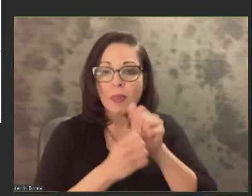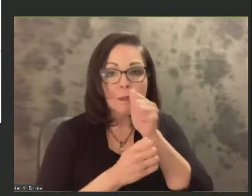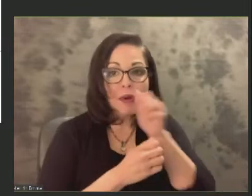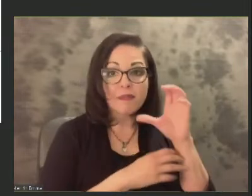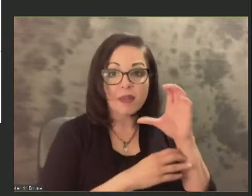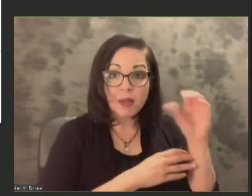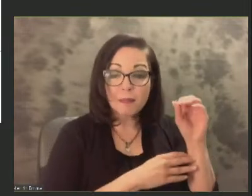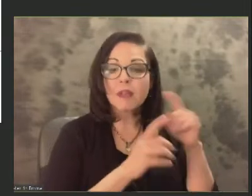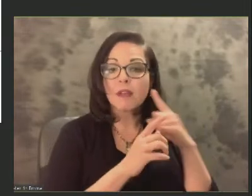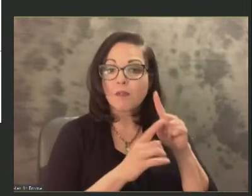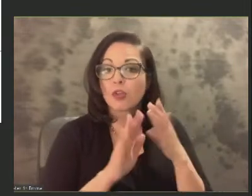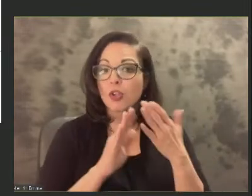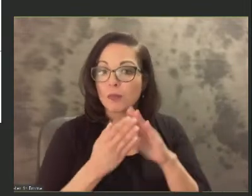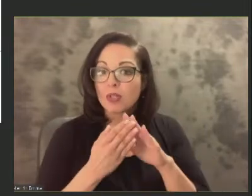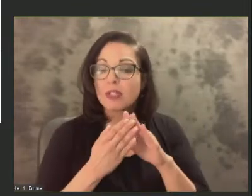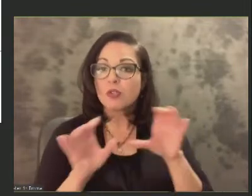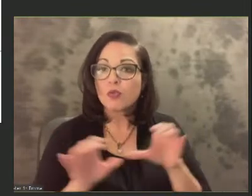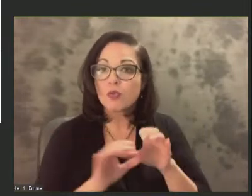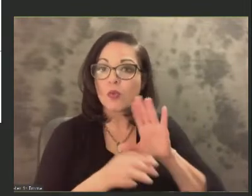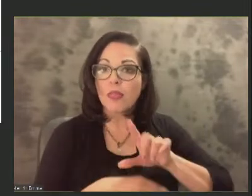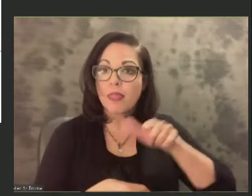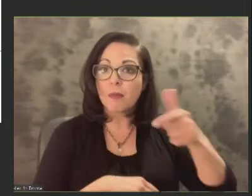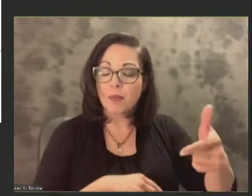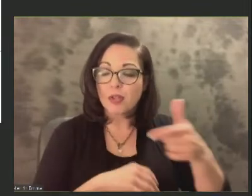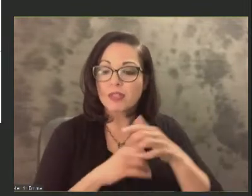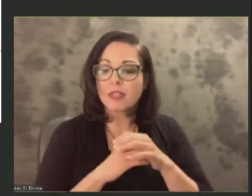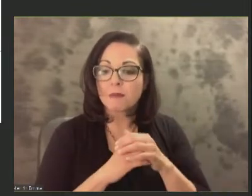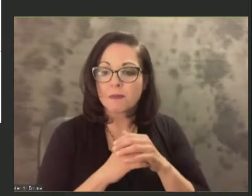employer community to do their part.